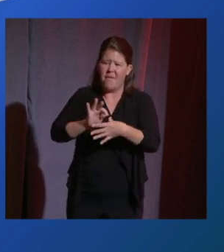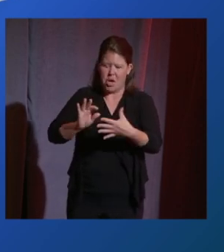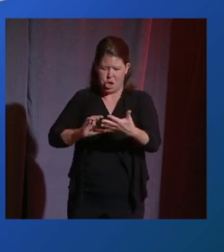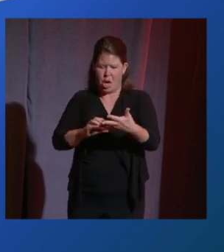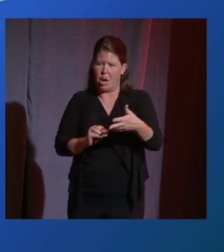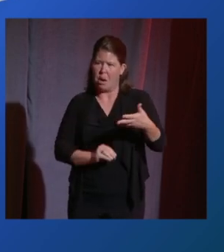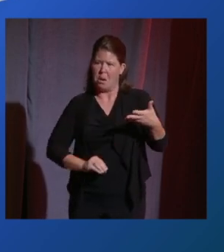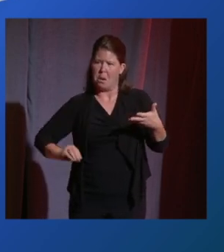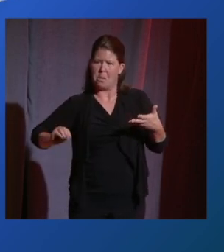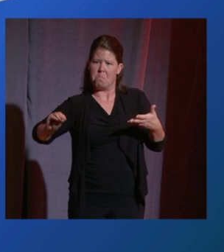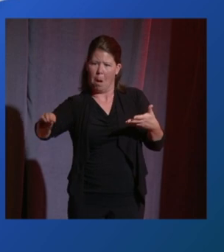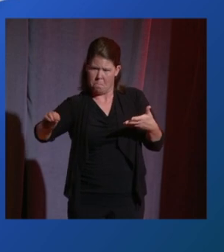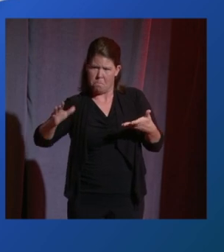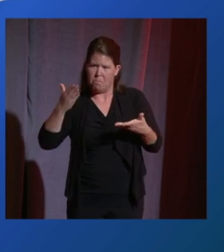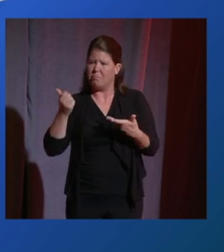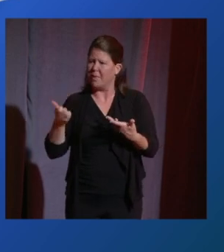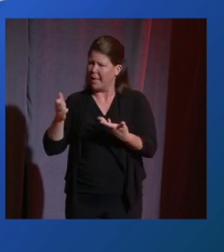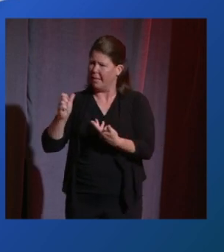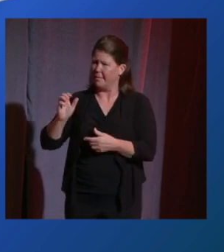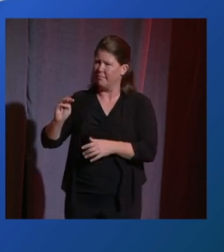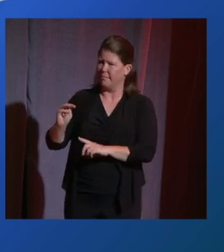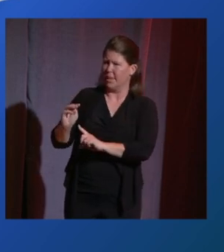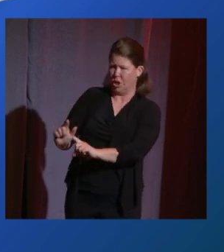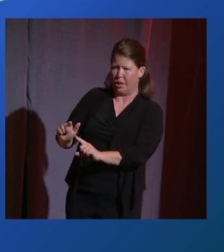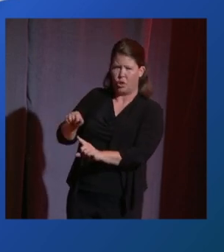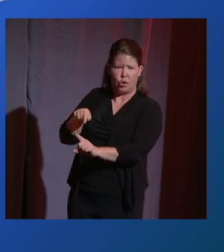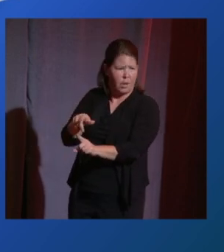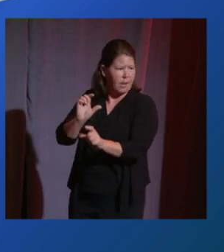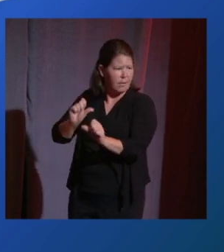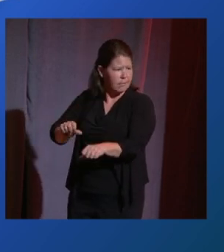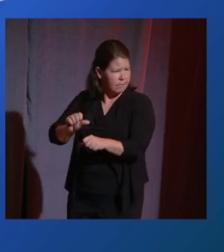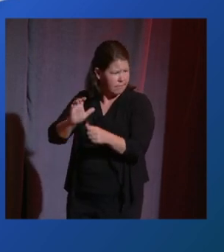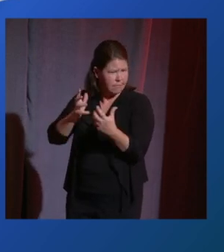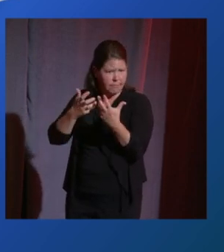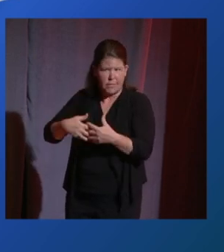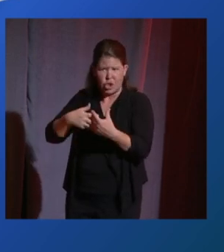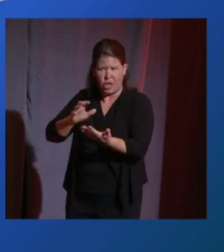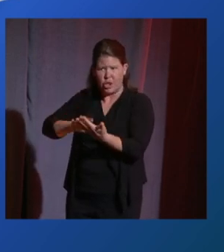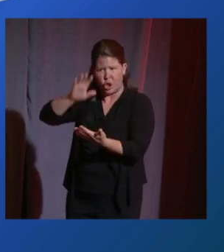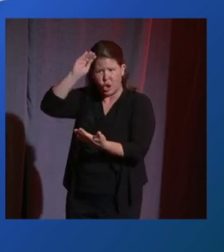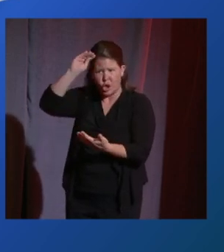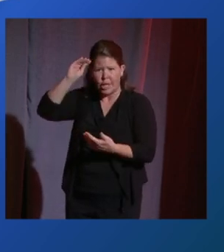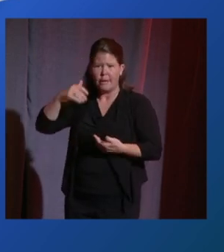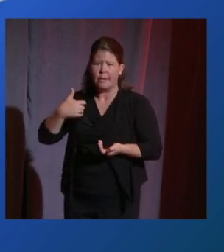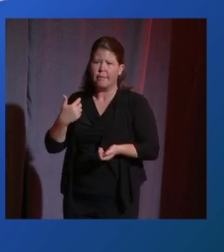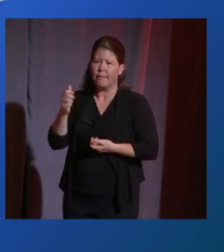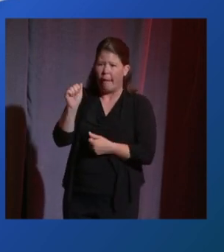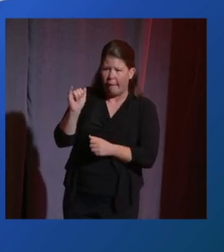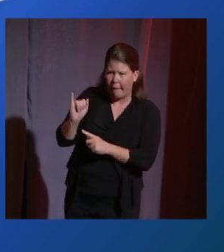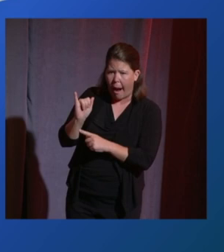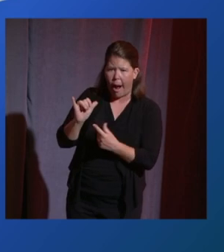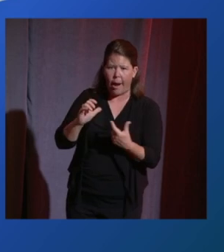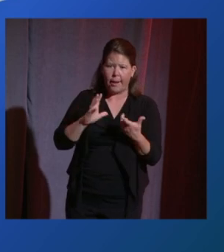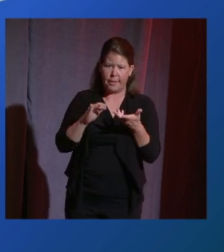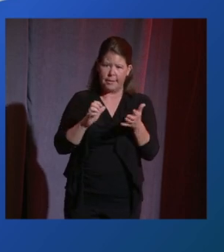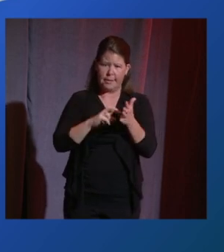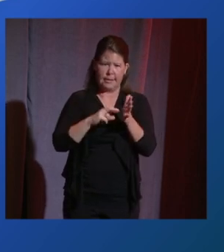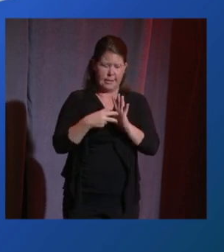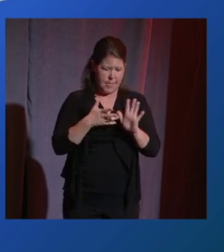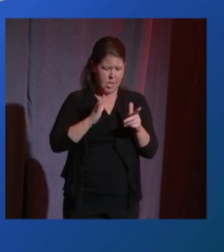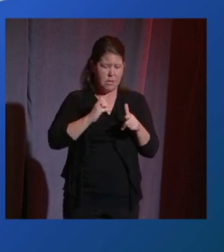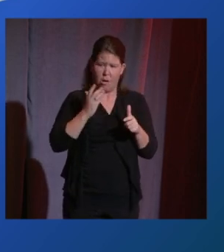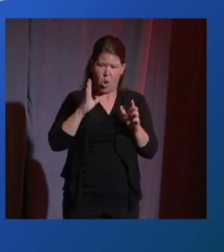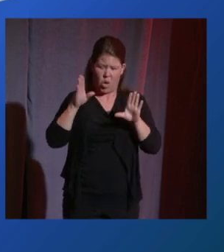longer have to do because of the you know Ai and ml advancements that will be applied in